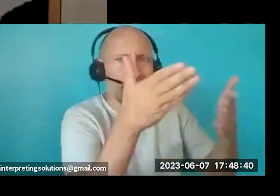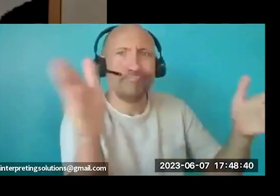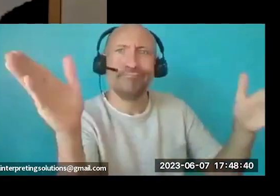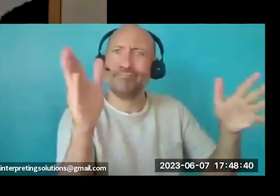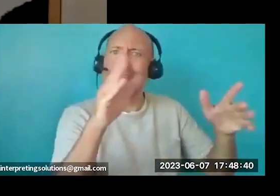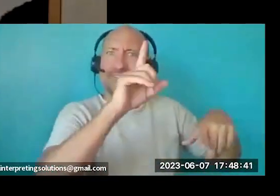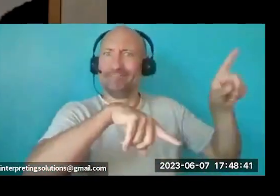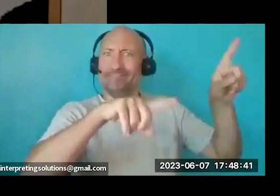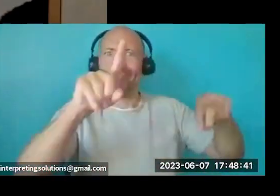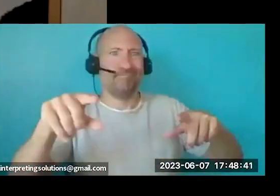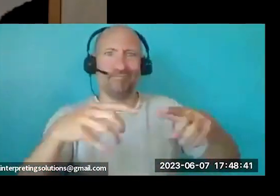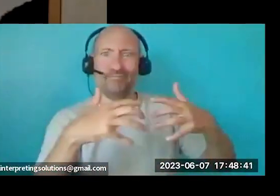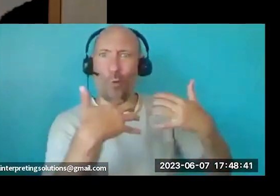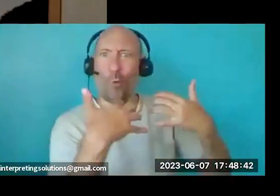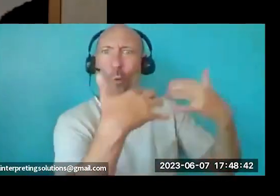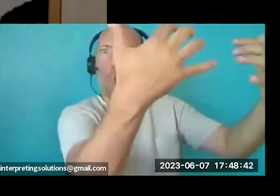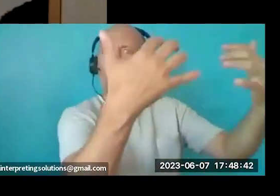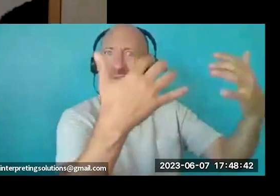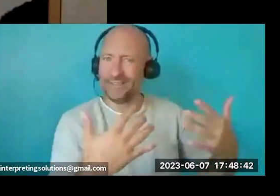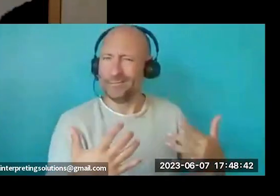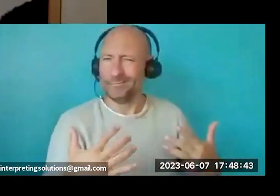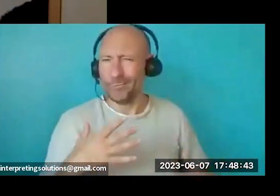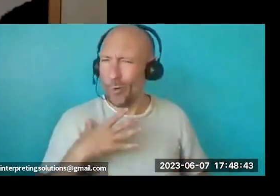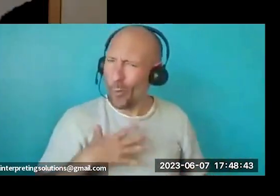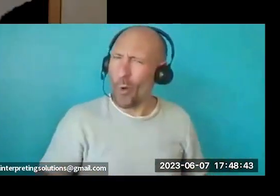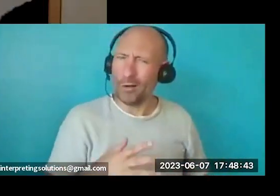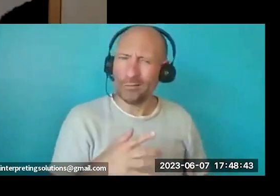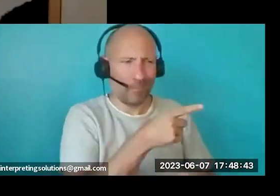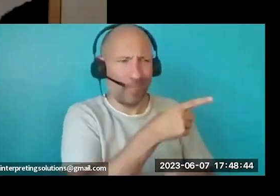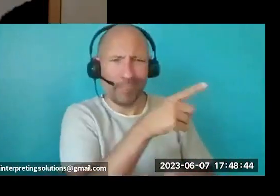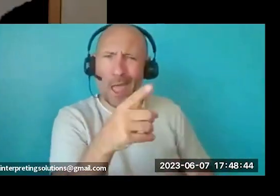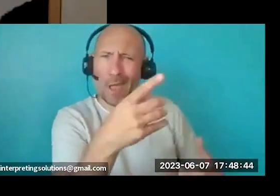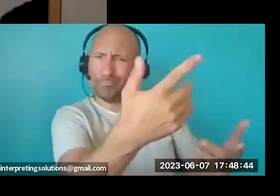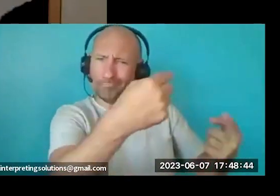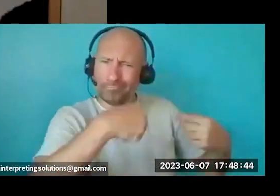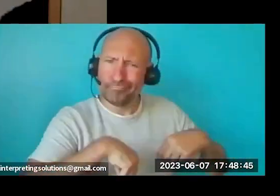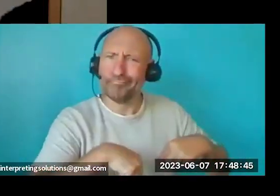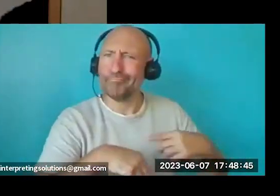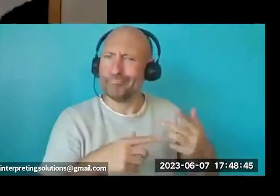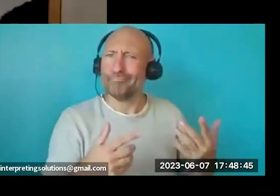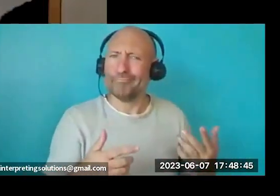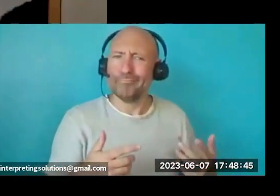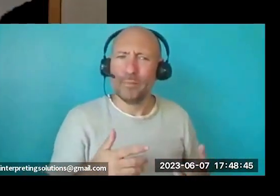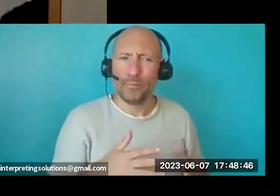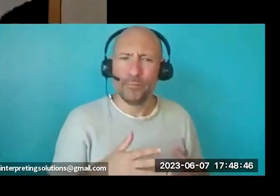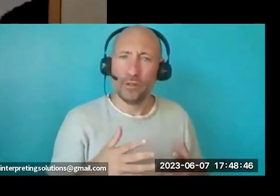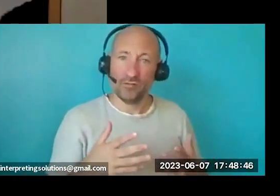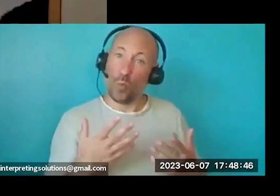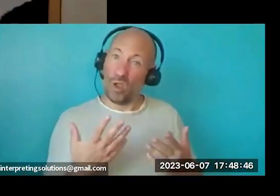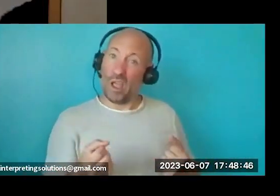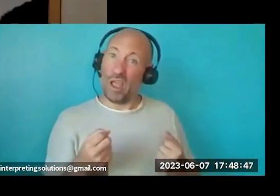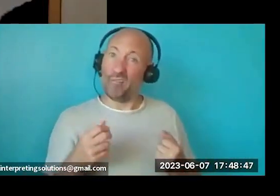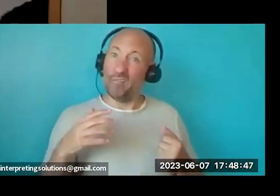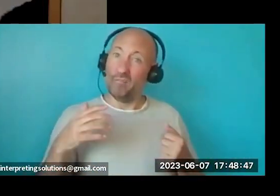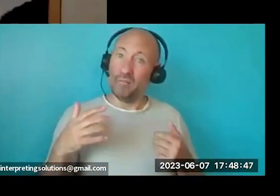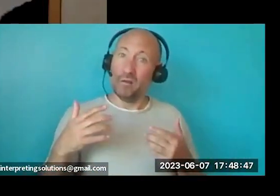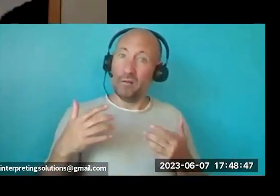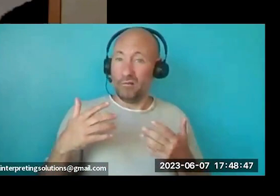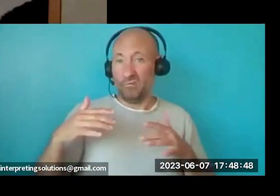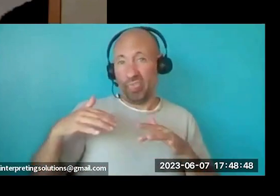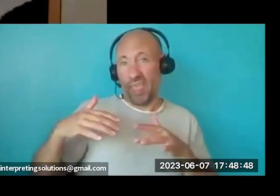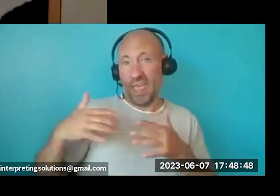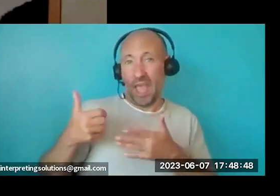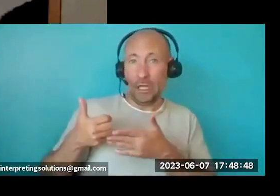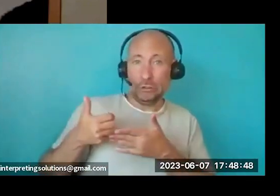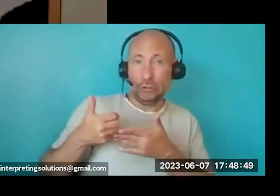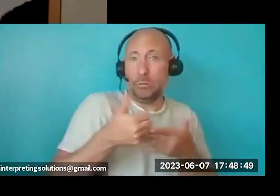really, really want to have experiencing. There are lots of things to support with access.